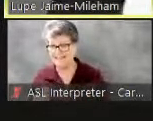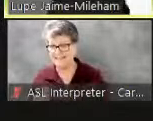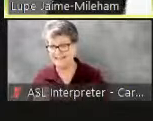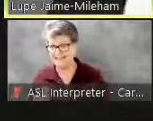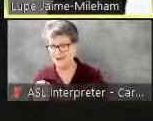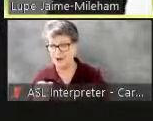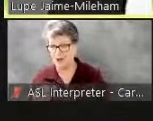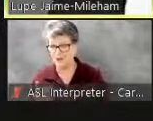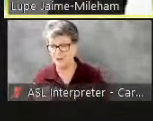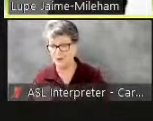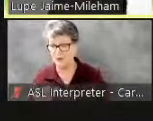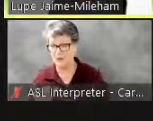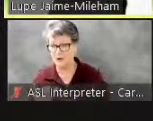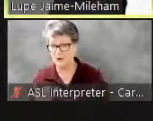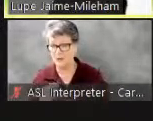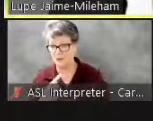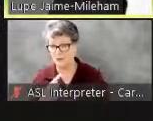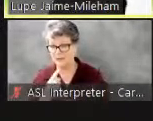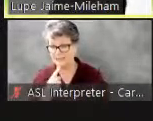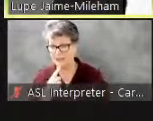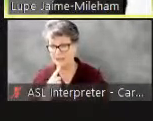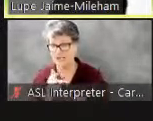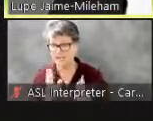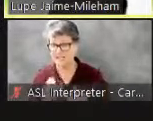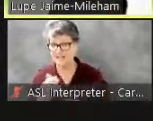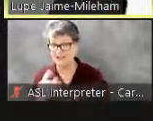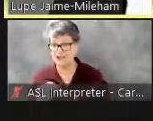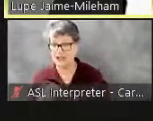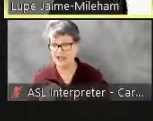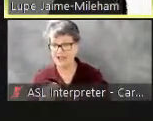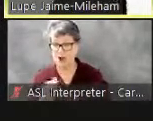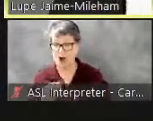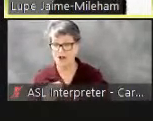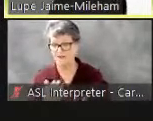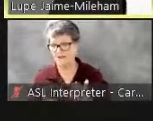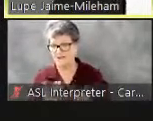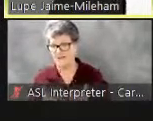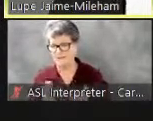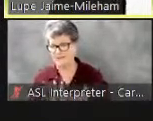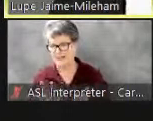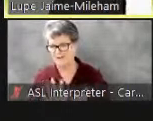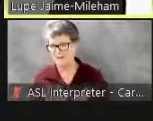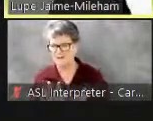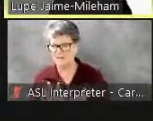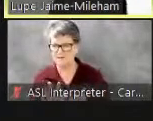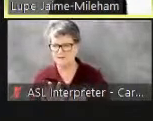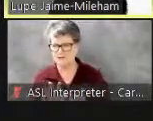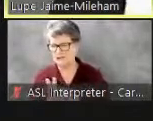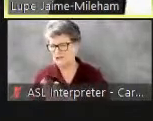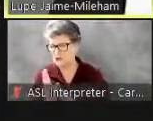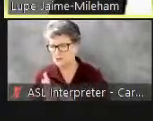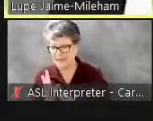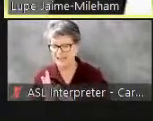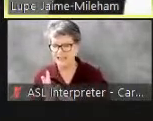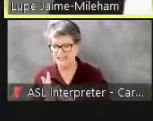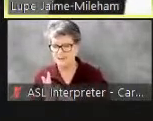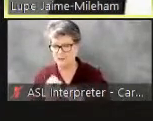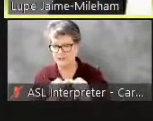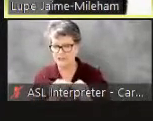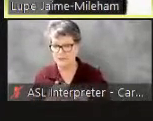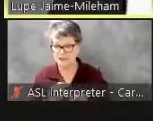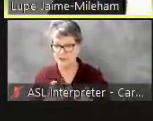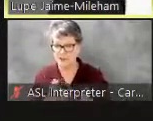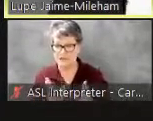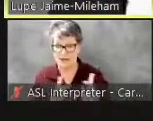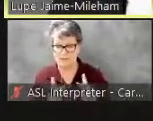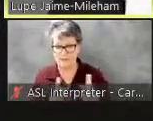go ahead and say that we're going to leave the chat on for maybe about maybe about 2 minutes to allow for